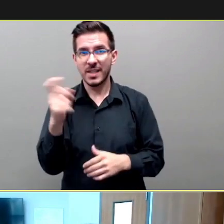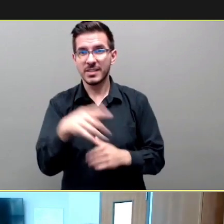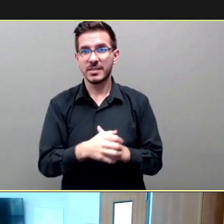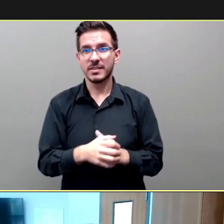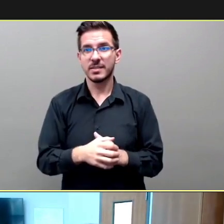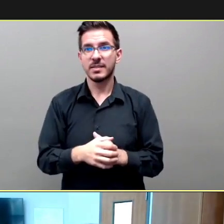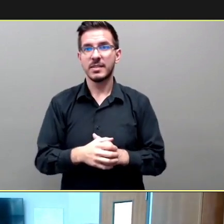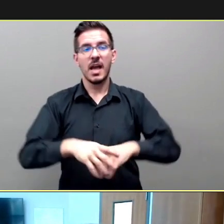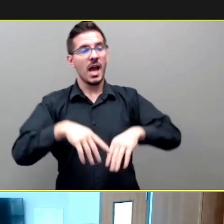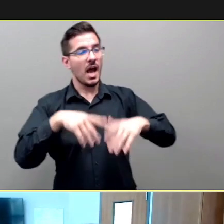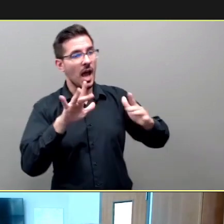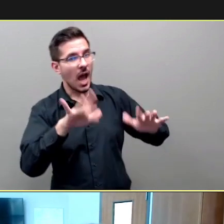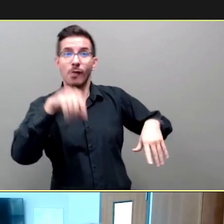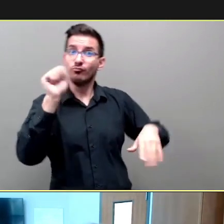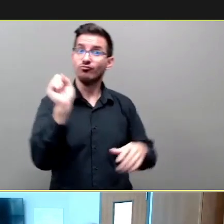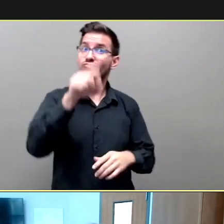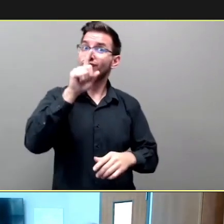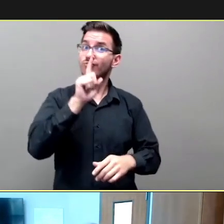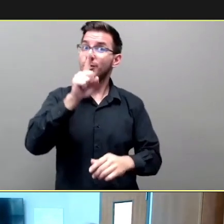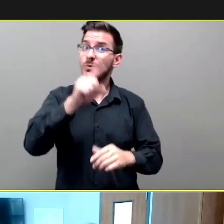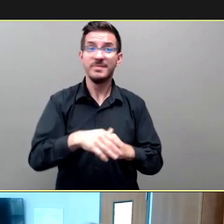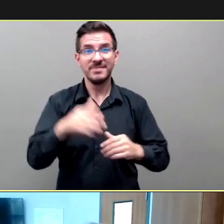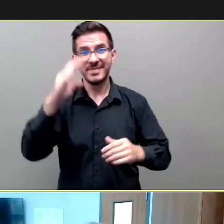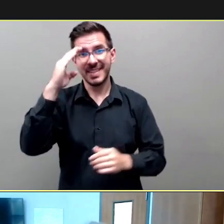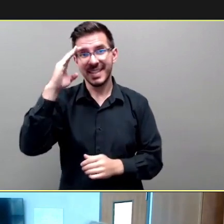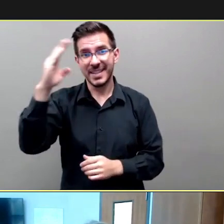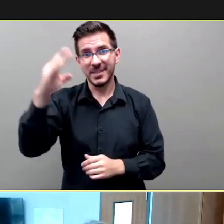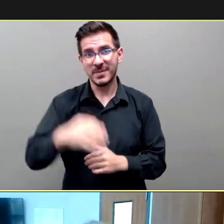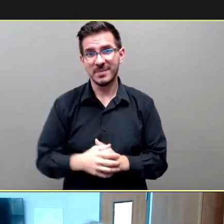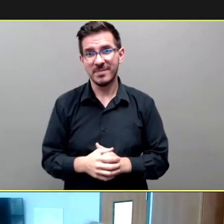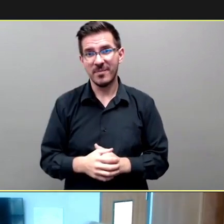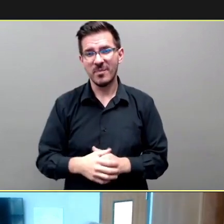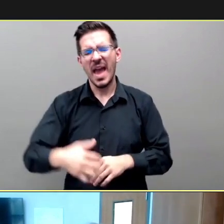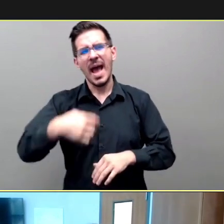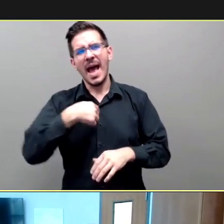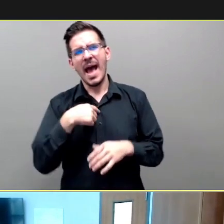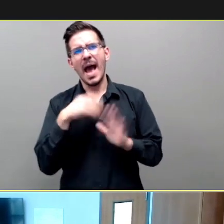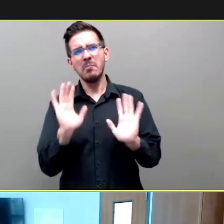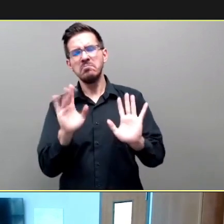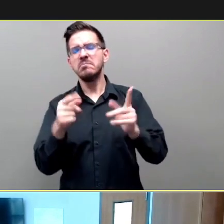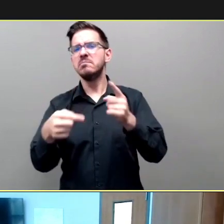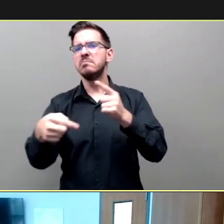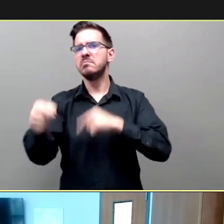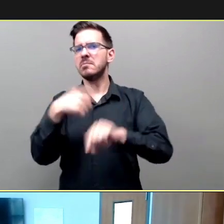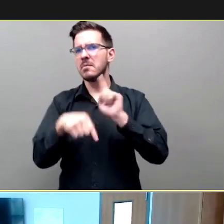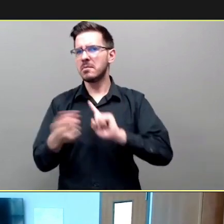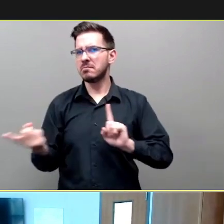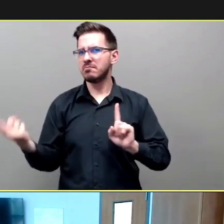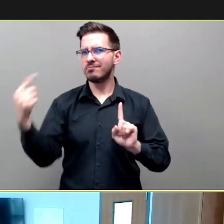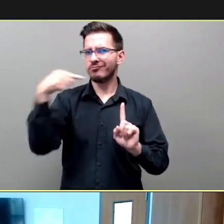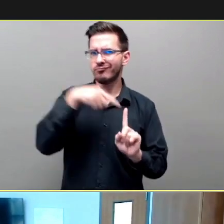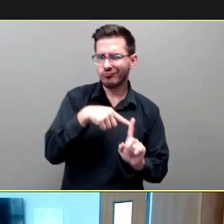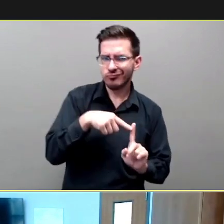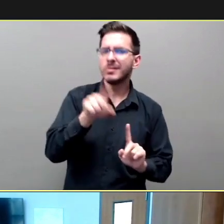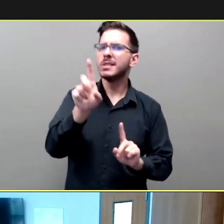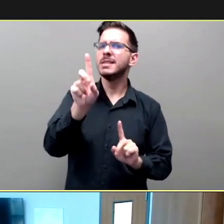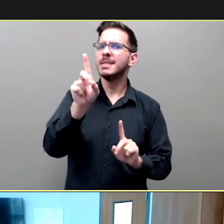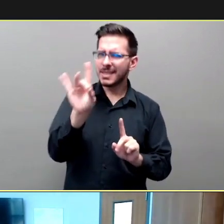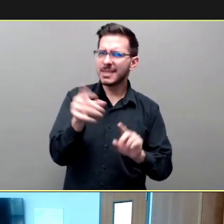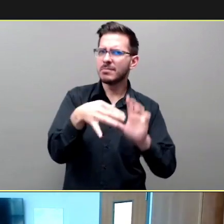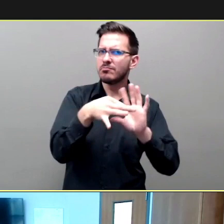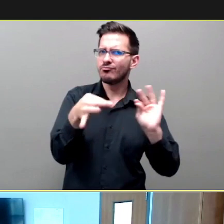And so it is. Hello. I just want to go back to a statement you made when you were